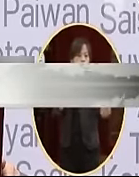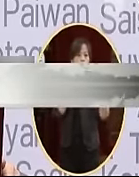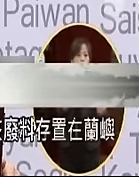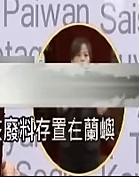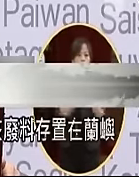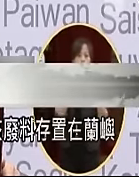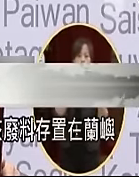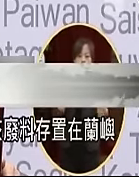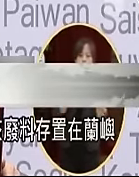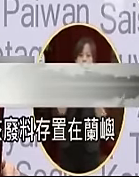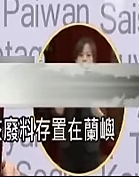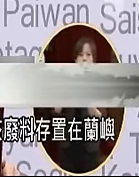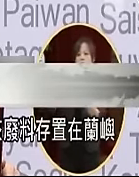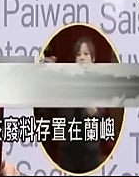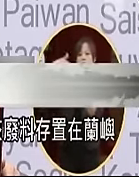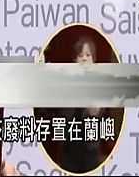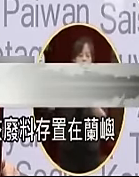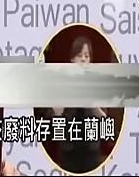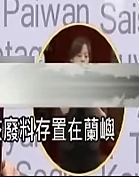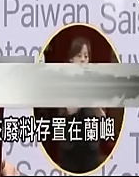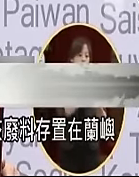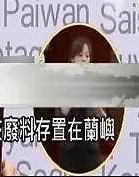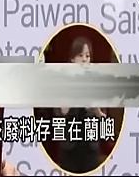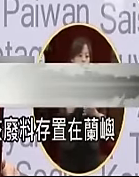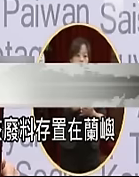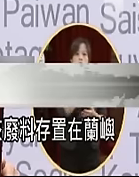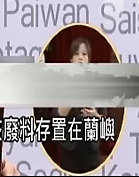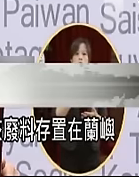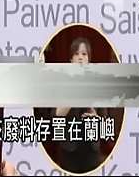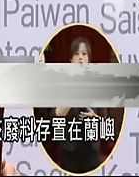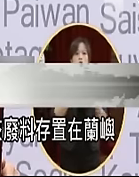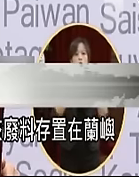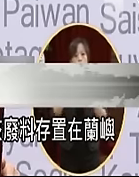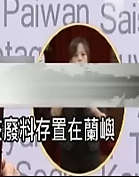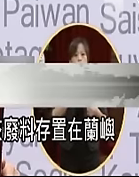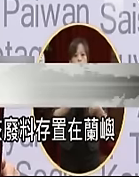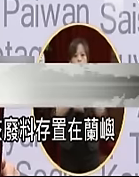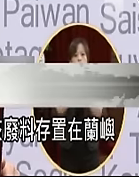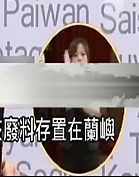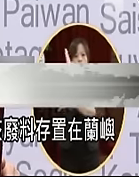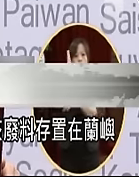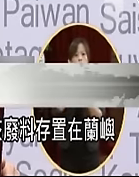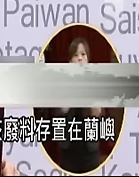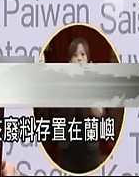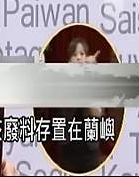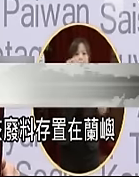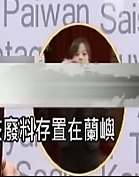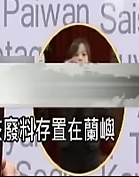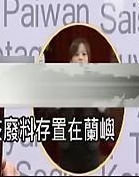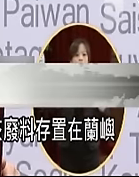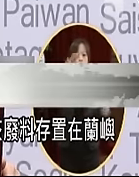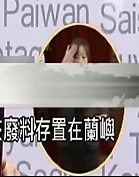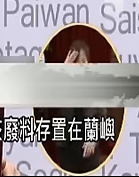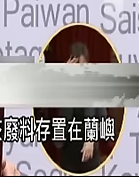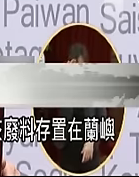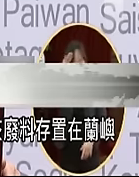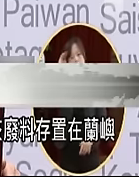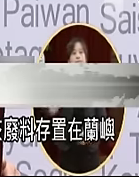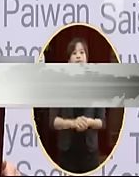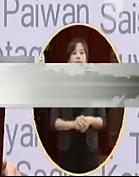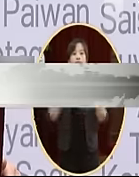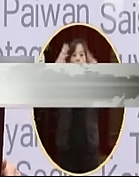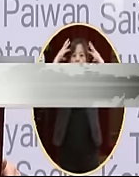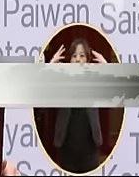government. Formerly, the government stored nuclear waste materials on Orchid Island without the knowledge of members of the Dao tribe who lived